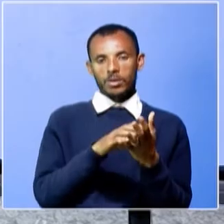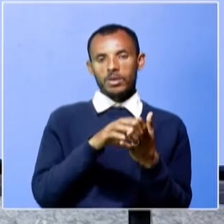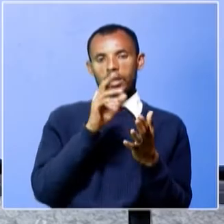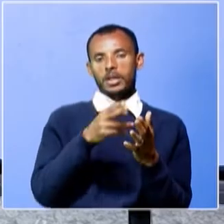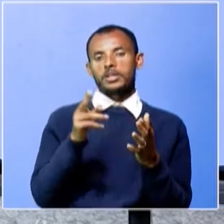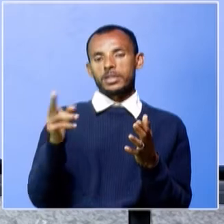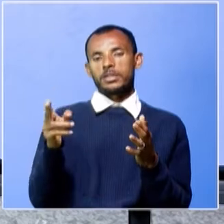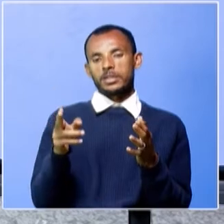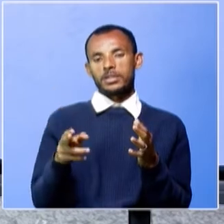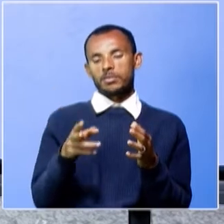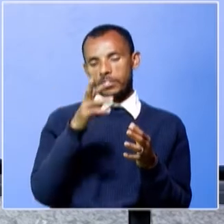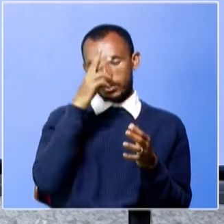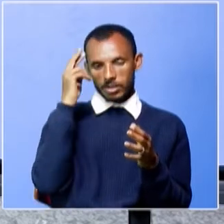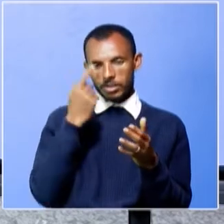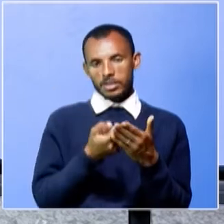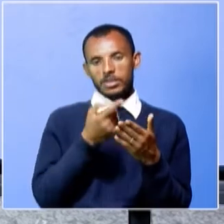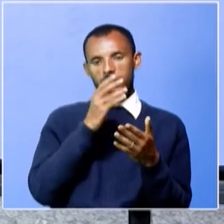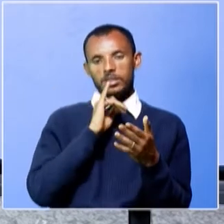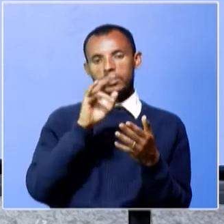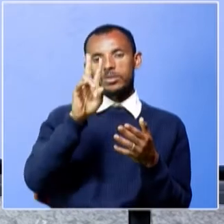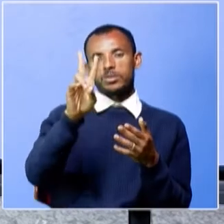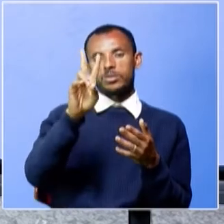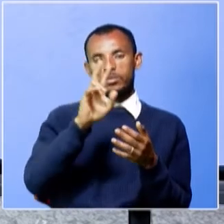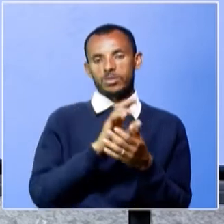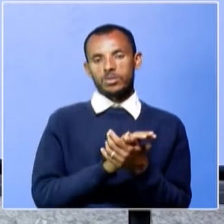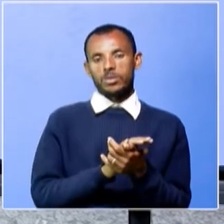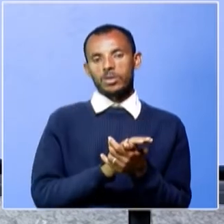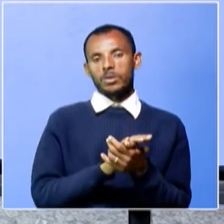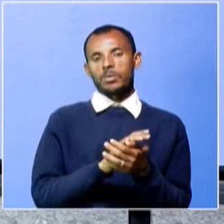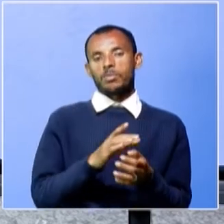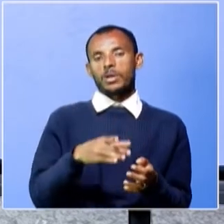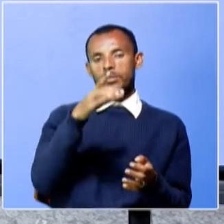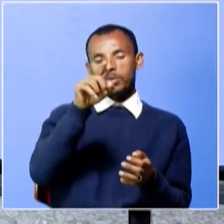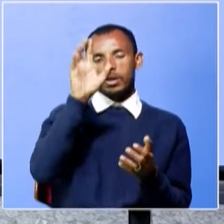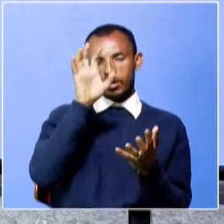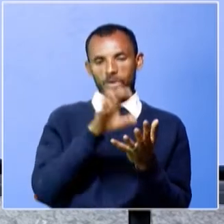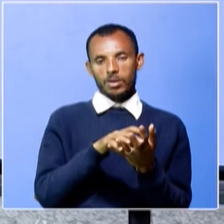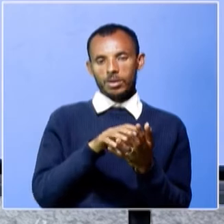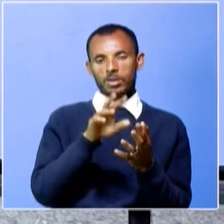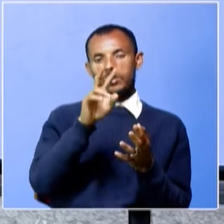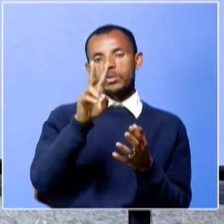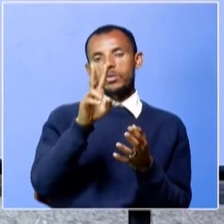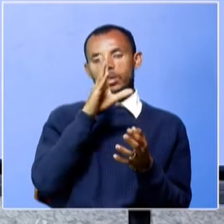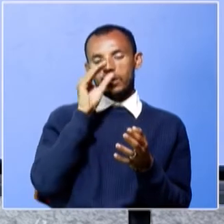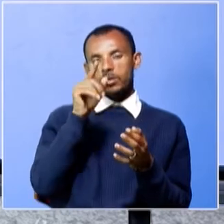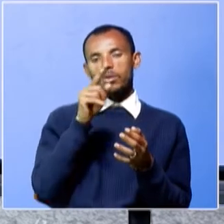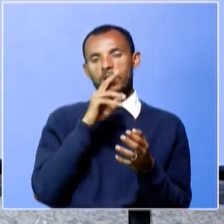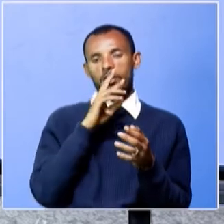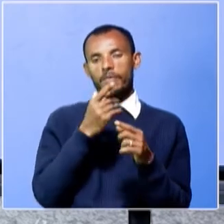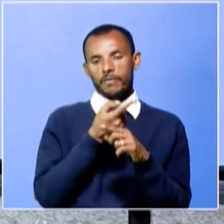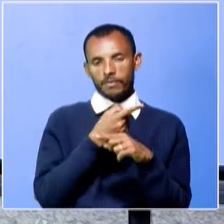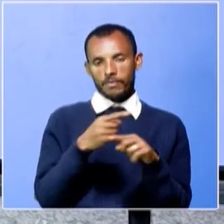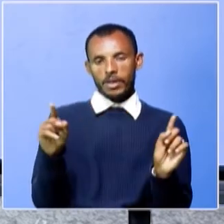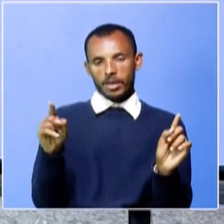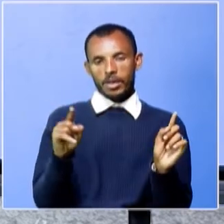our event because this is 2 head. So maximum you can include 2, and you are free even